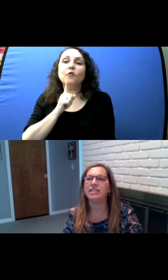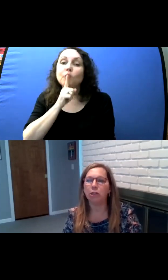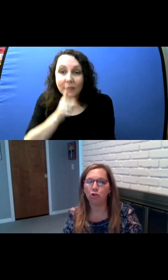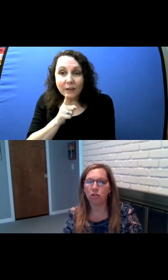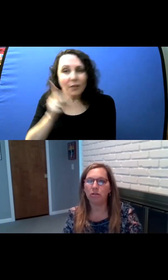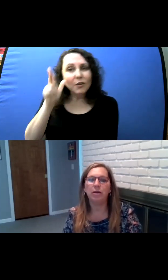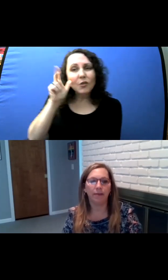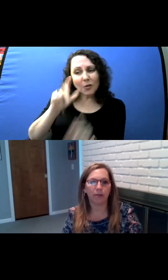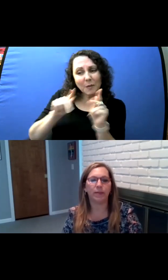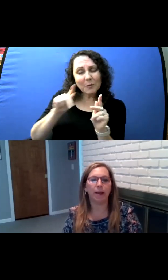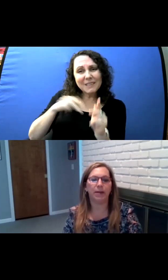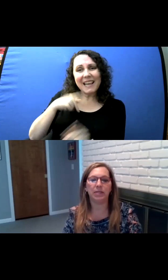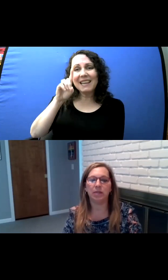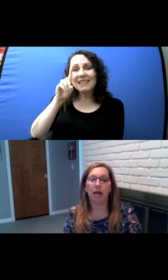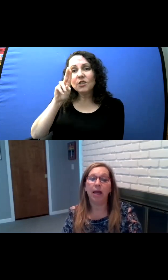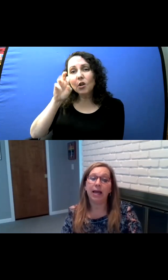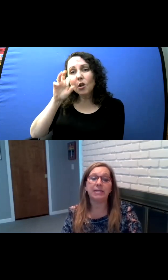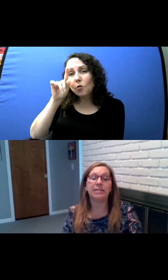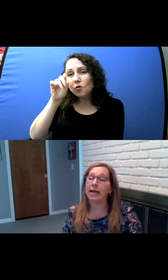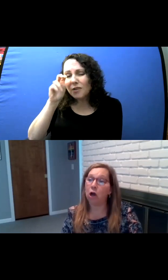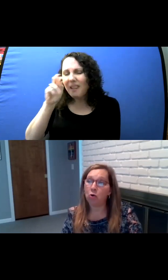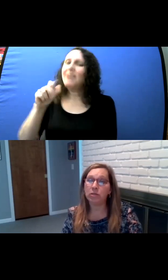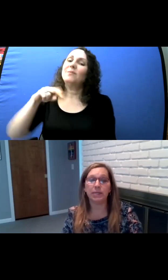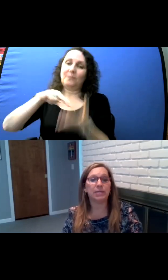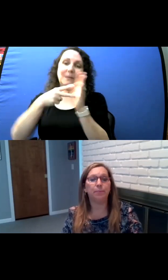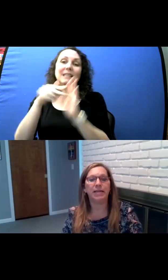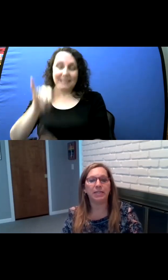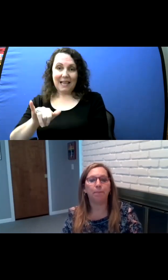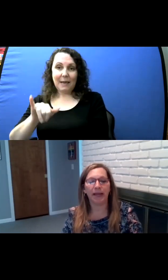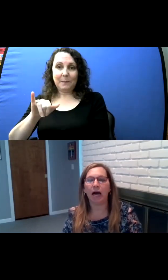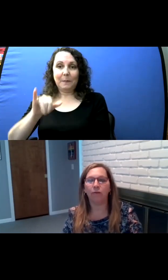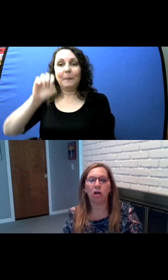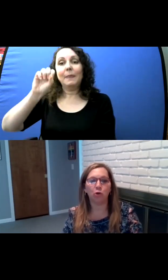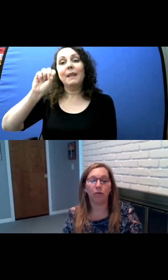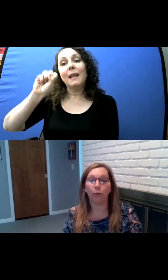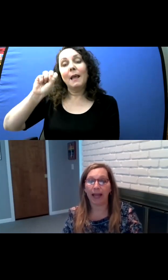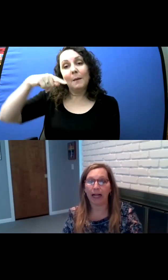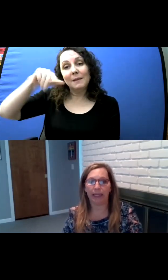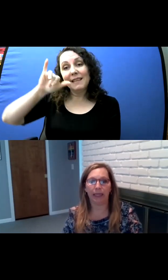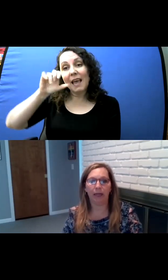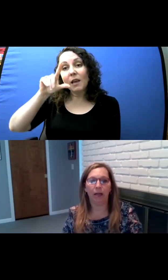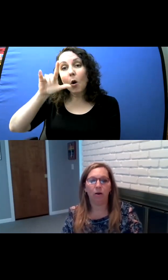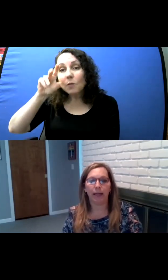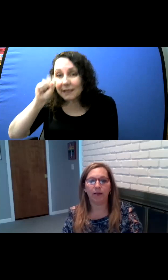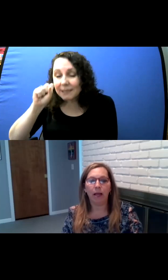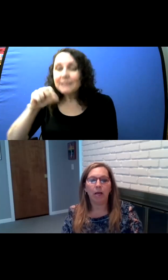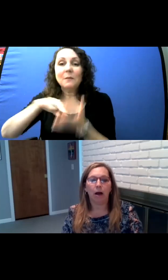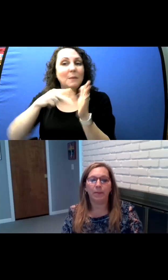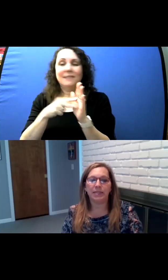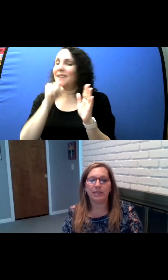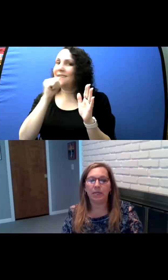say he's delusional. That's what that means. And psychosis means being out of touch with reality.